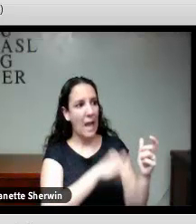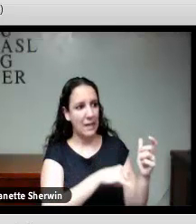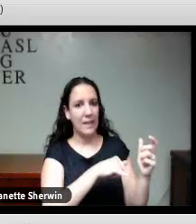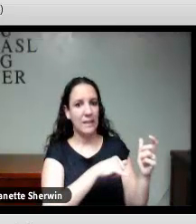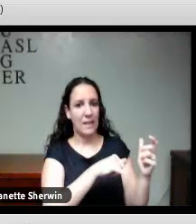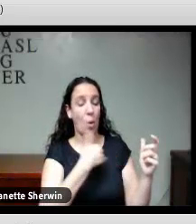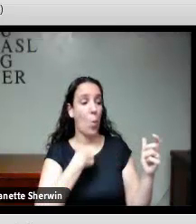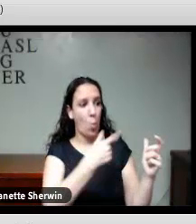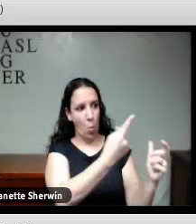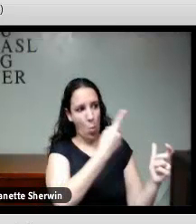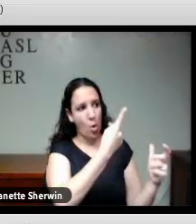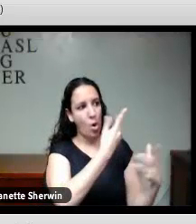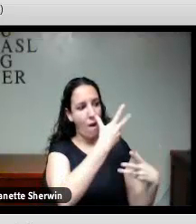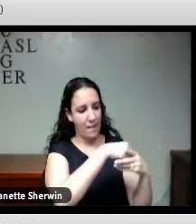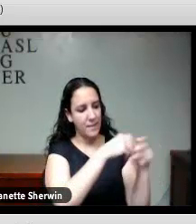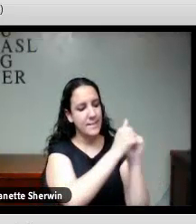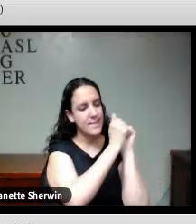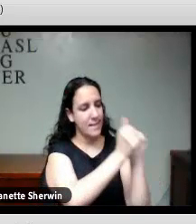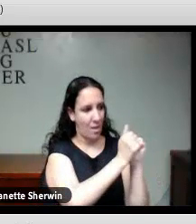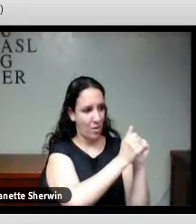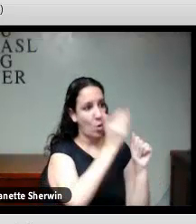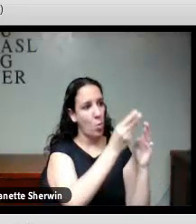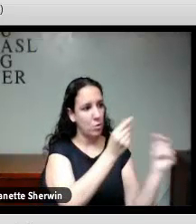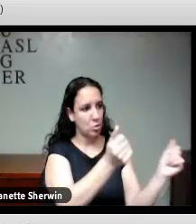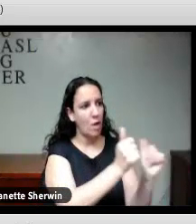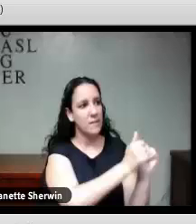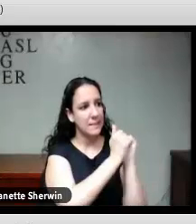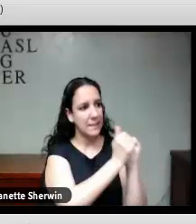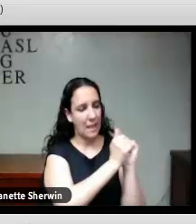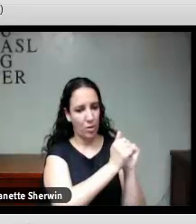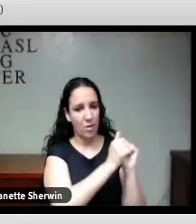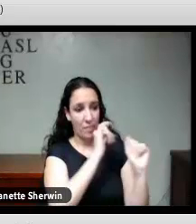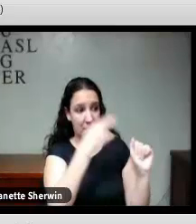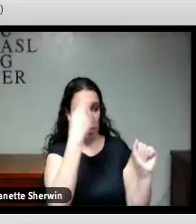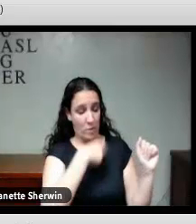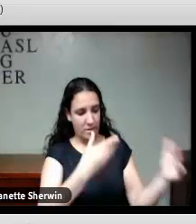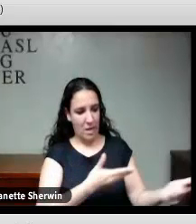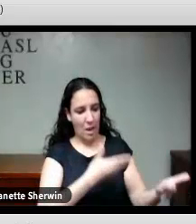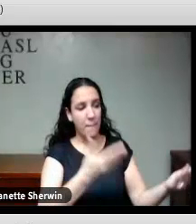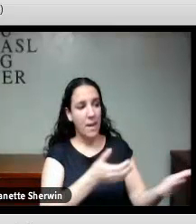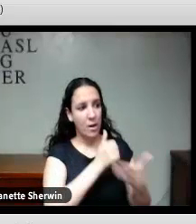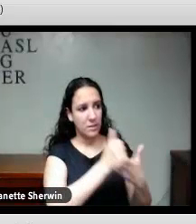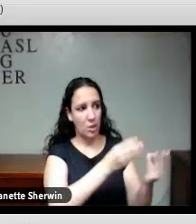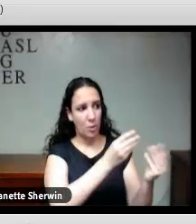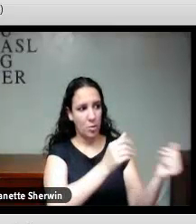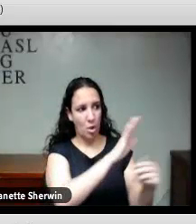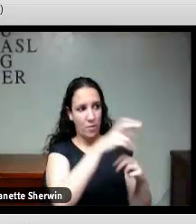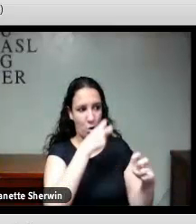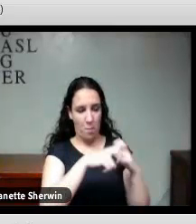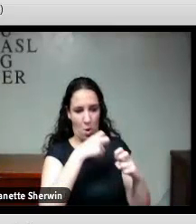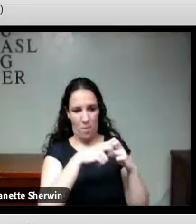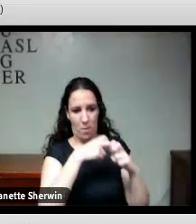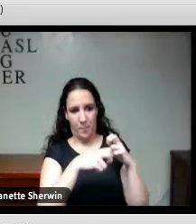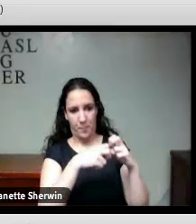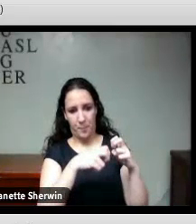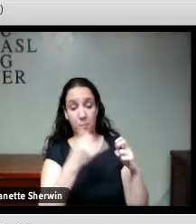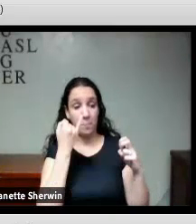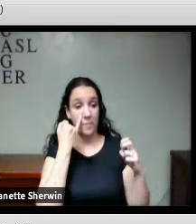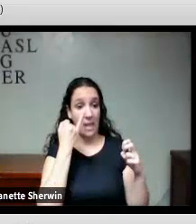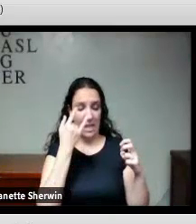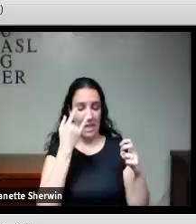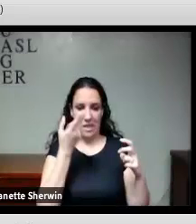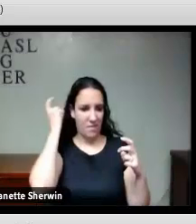in this together. We're trying to solve this problem together. That's what I'm here for, is to solve the problem that you have. Even if internally